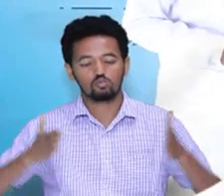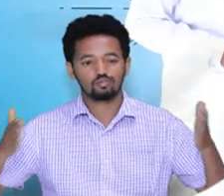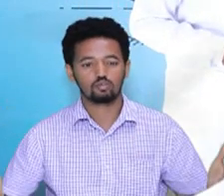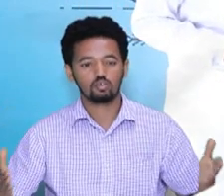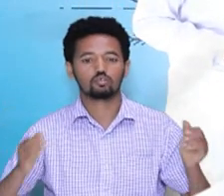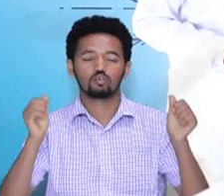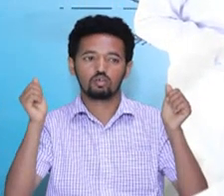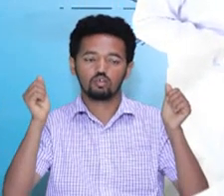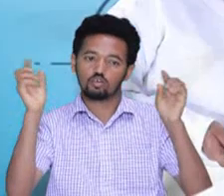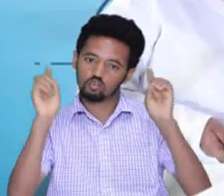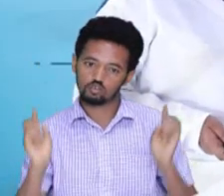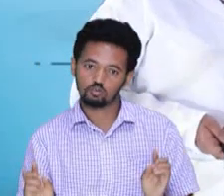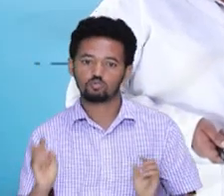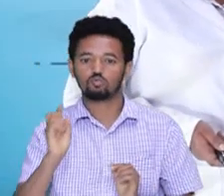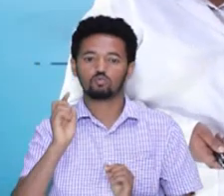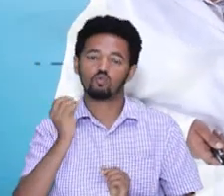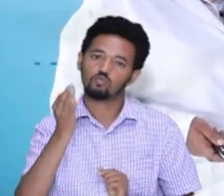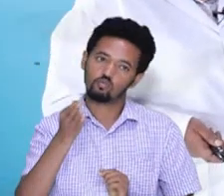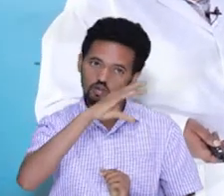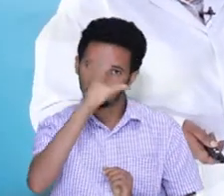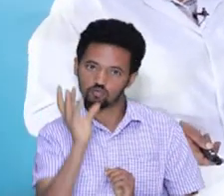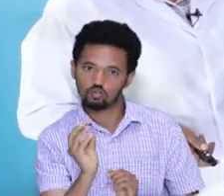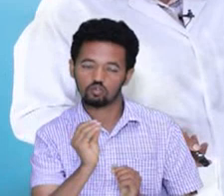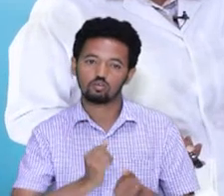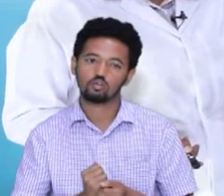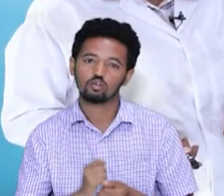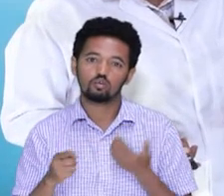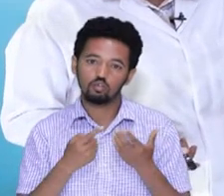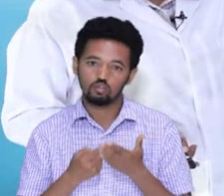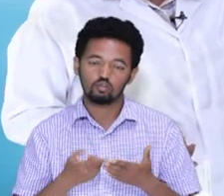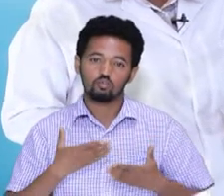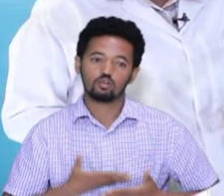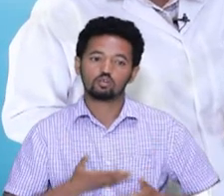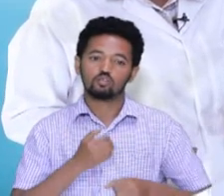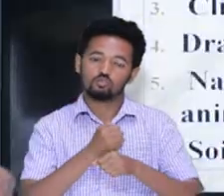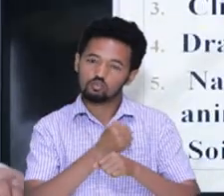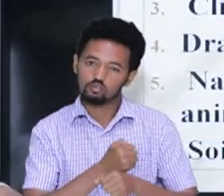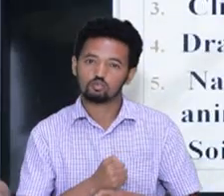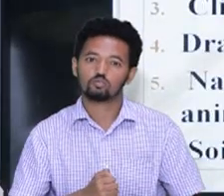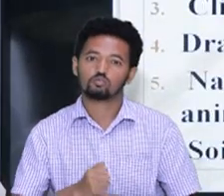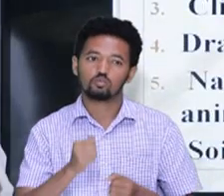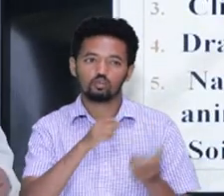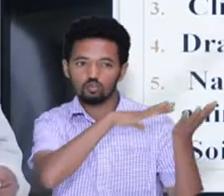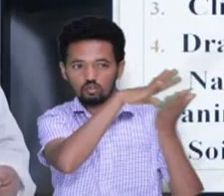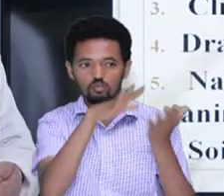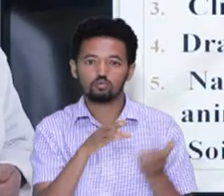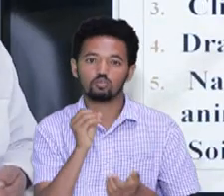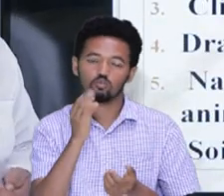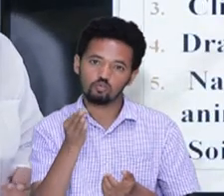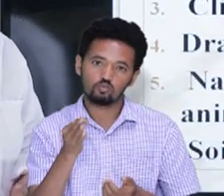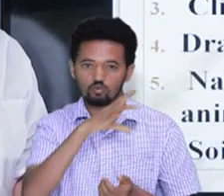and shape of Africa, geological history and relief structure of Africa, climate of